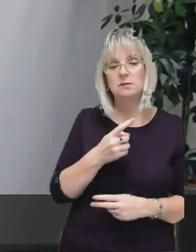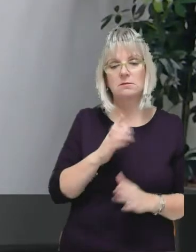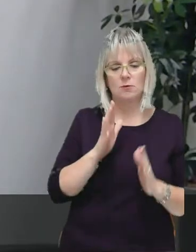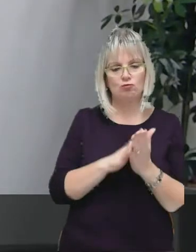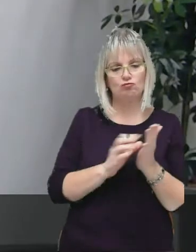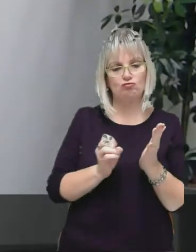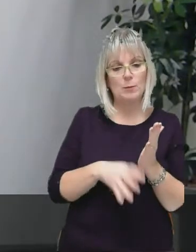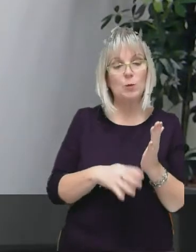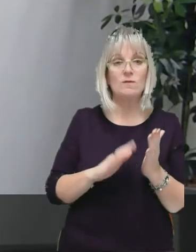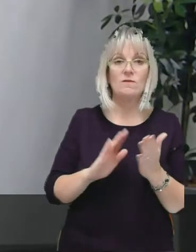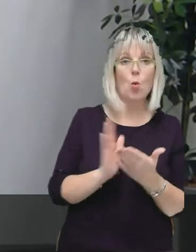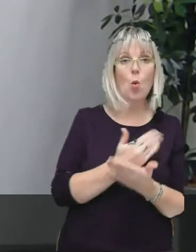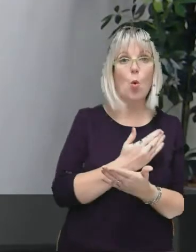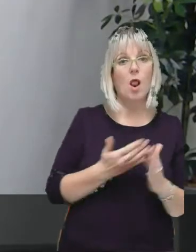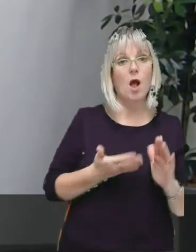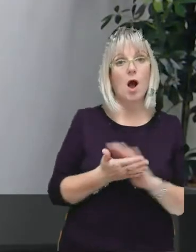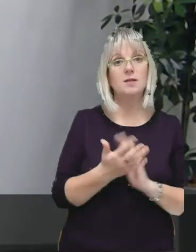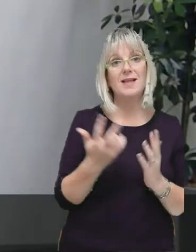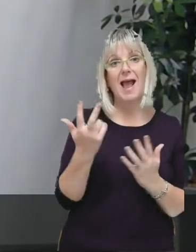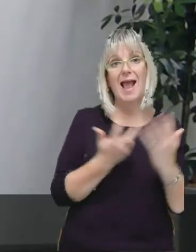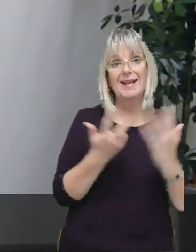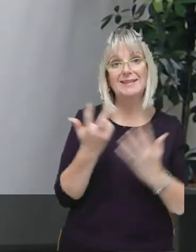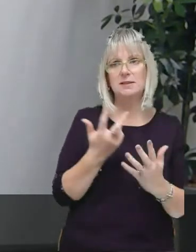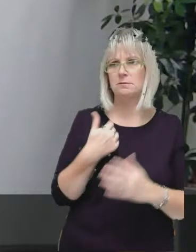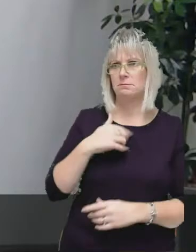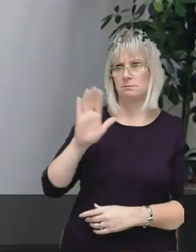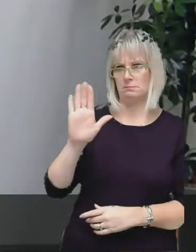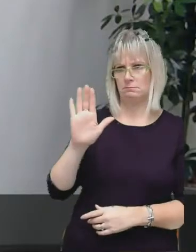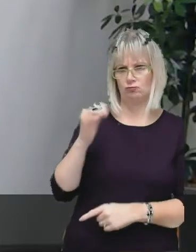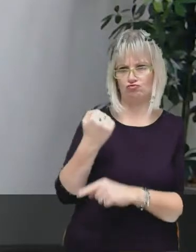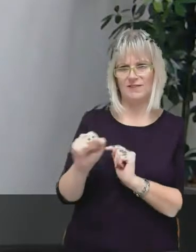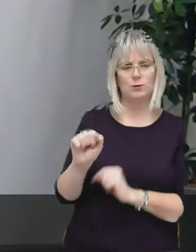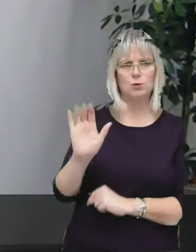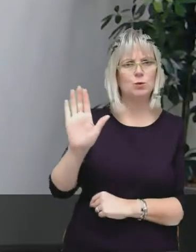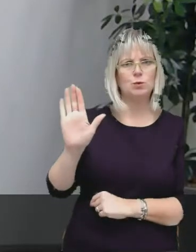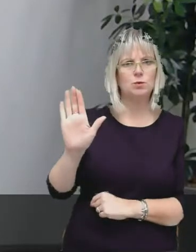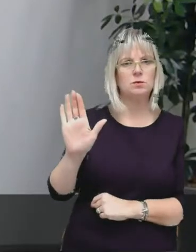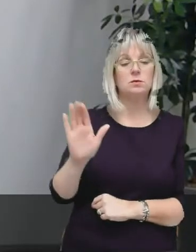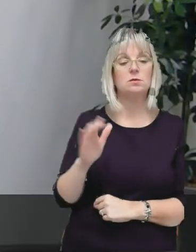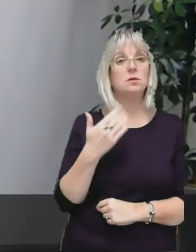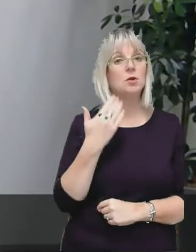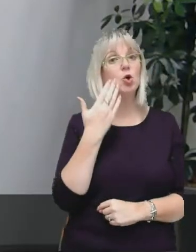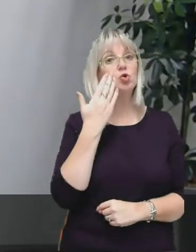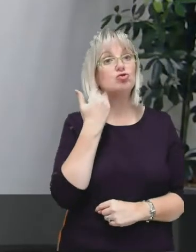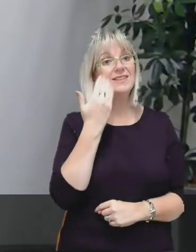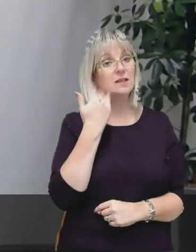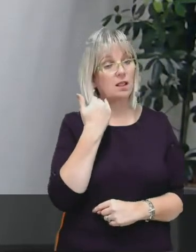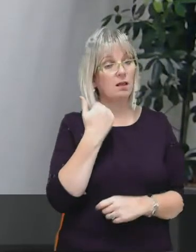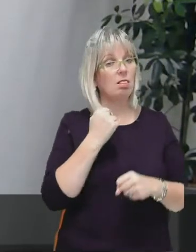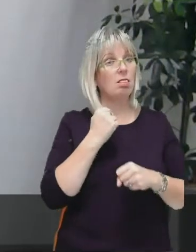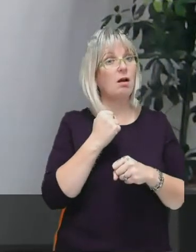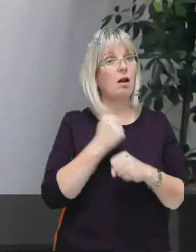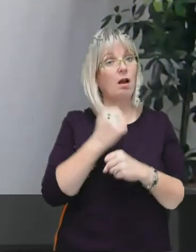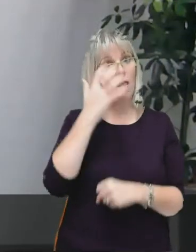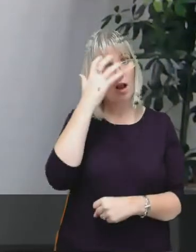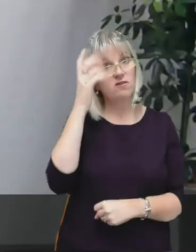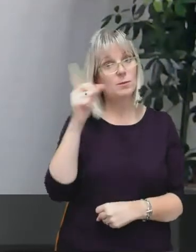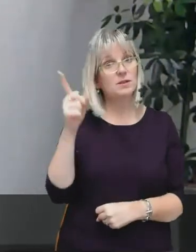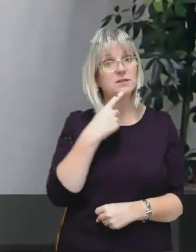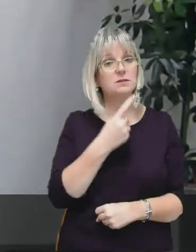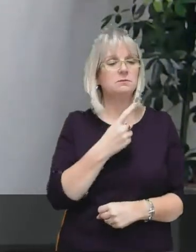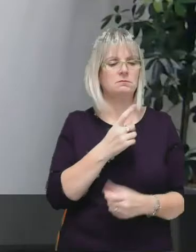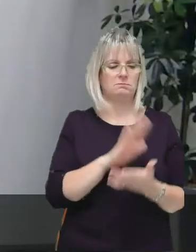I resisted those conditions, and most recently, the government said, in fact, we want you to remove all free travel, not just before 9